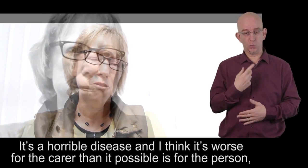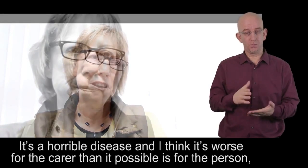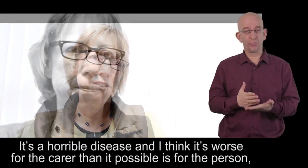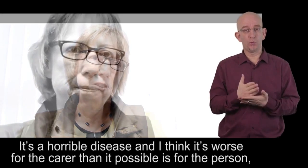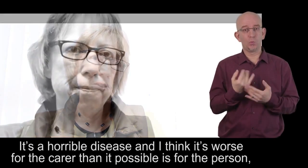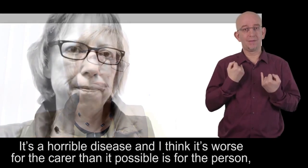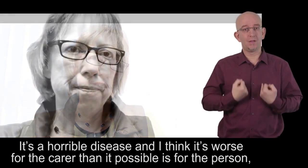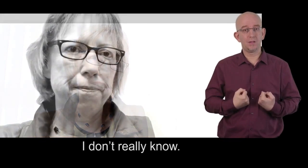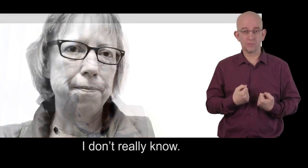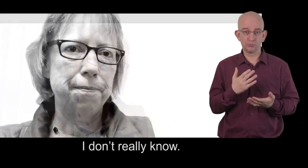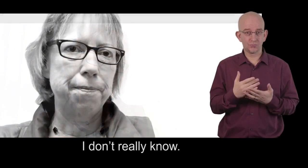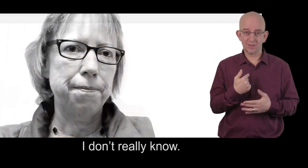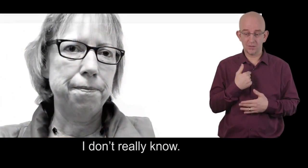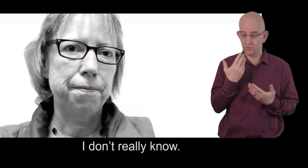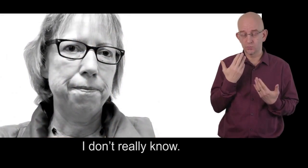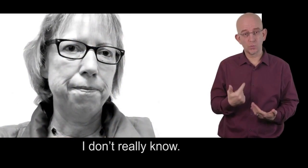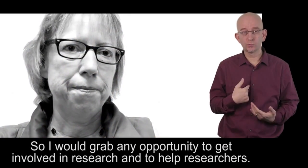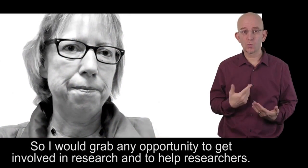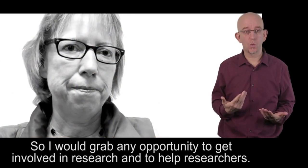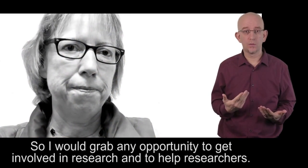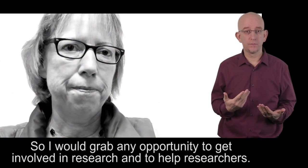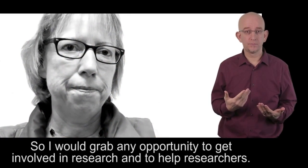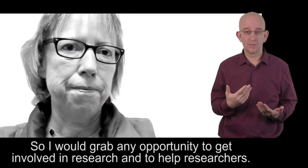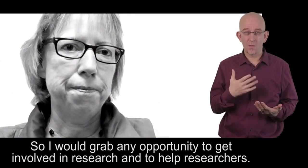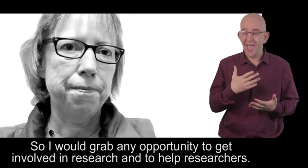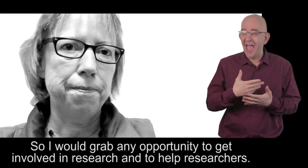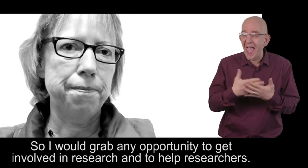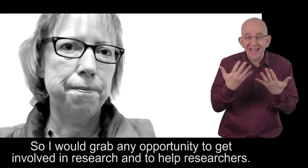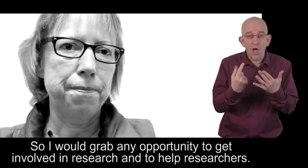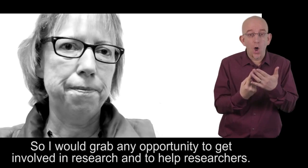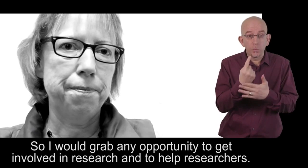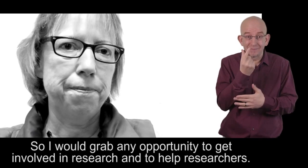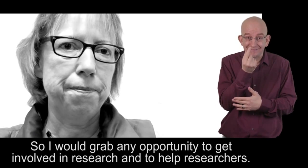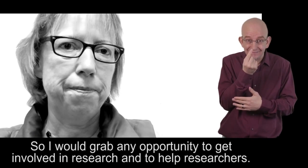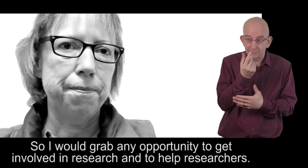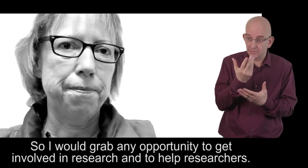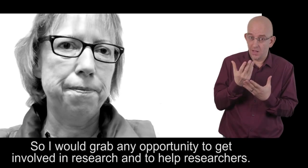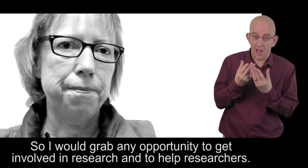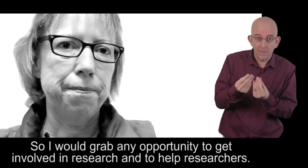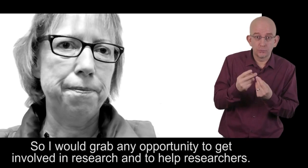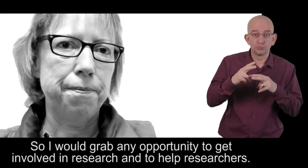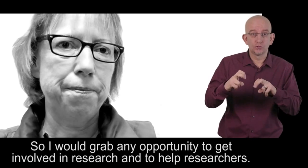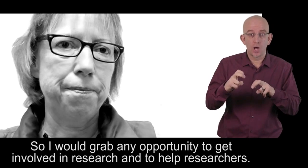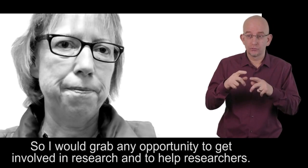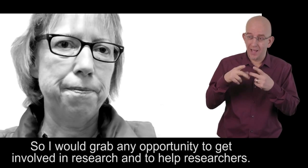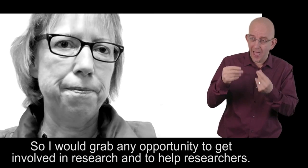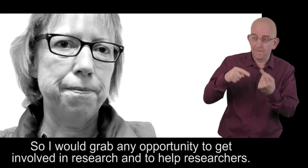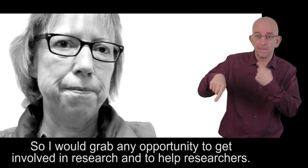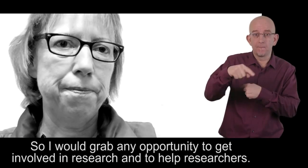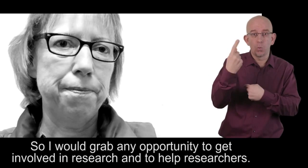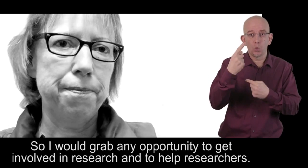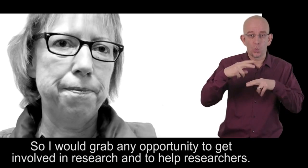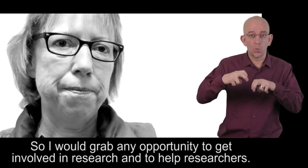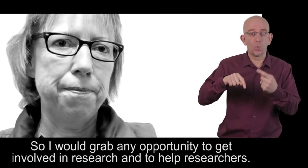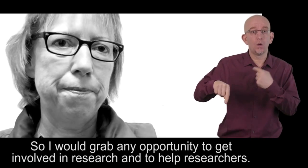is for the person I don't really know but so yeah I would grab any opportunity I could to get involved with research